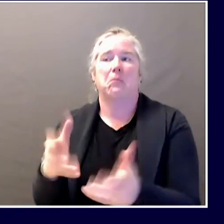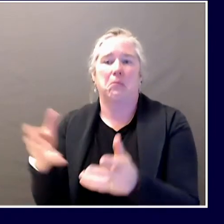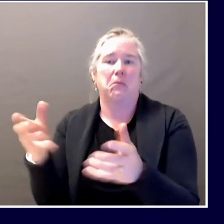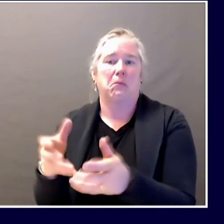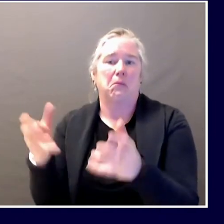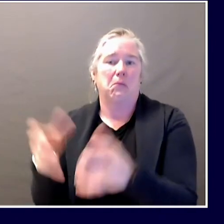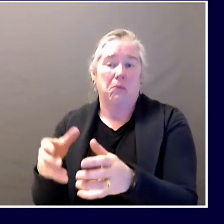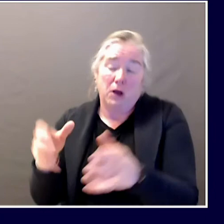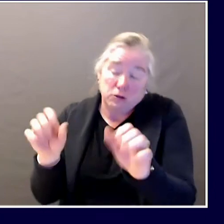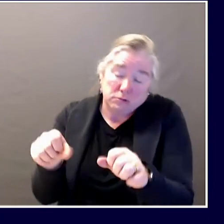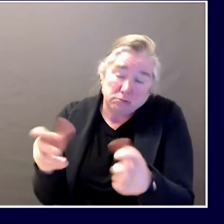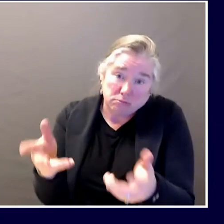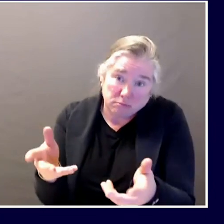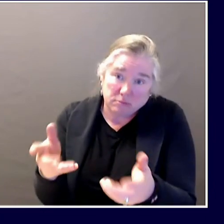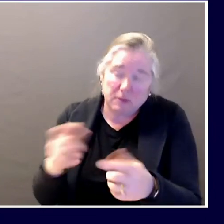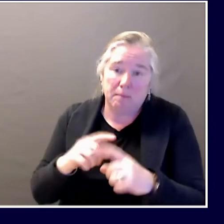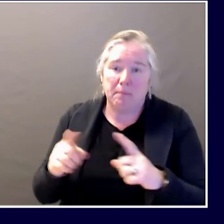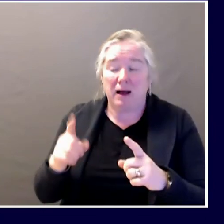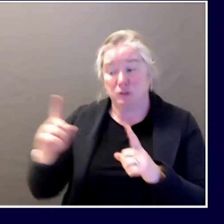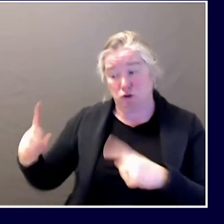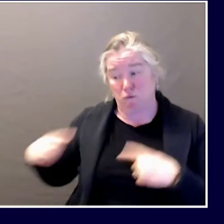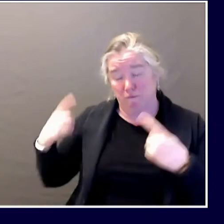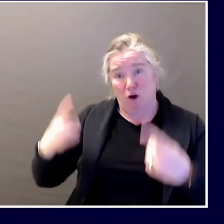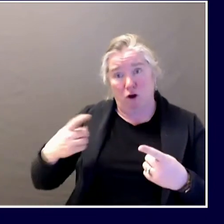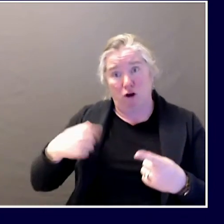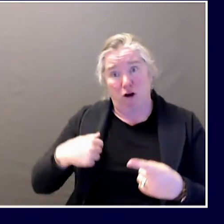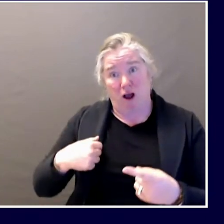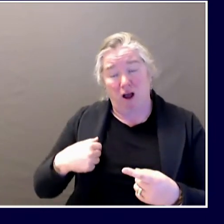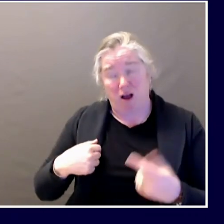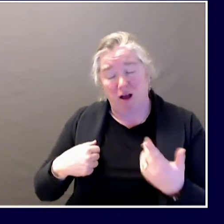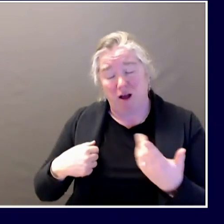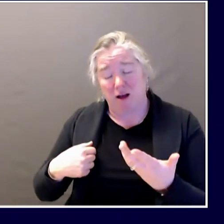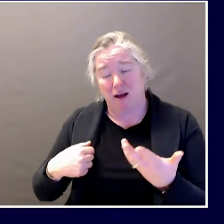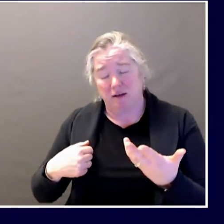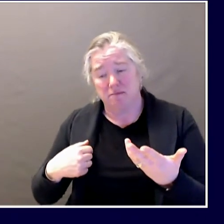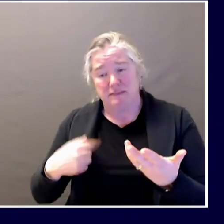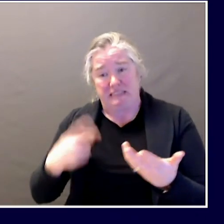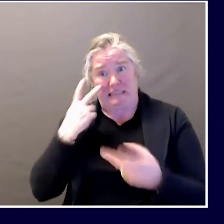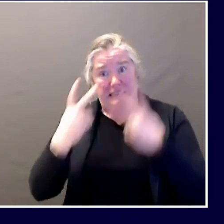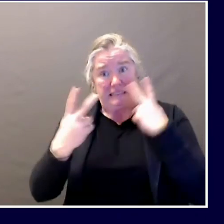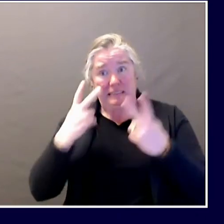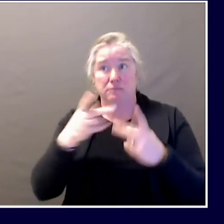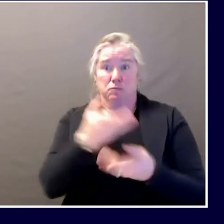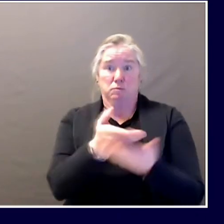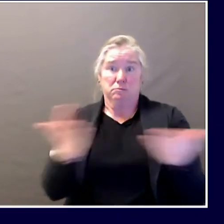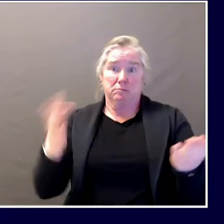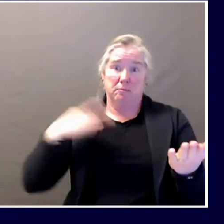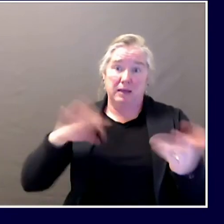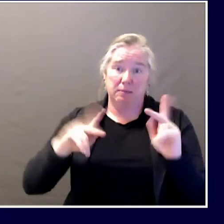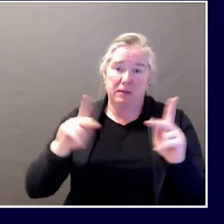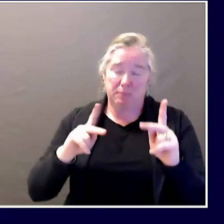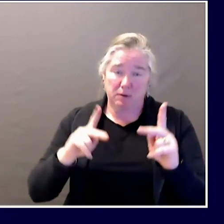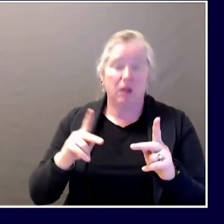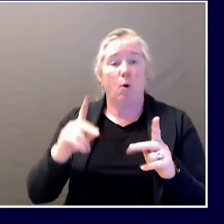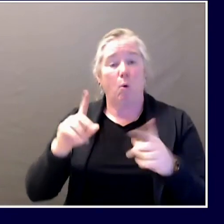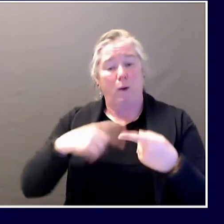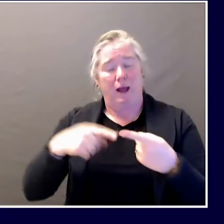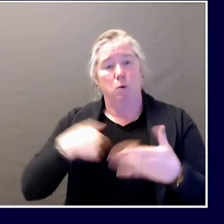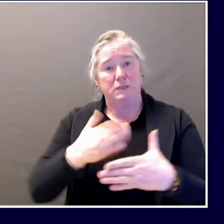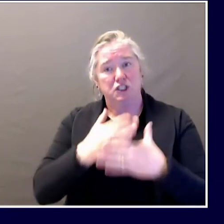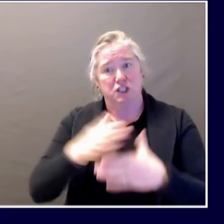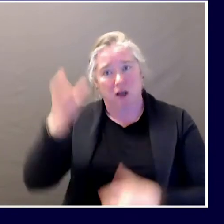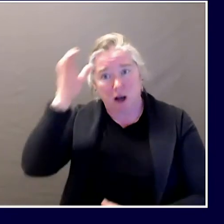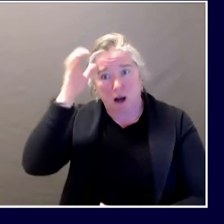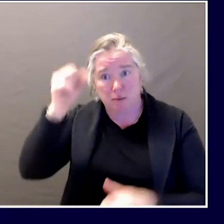Maine people have shown is that when presented with the common sense science, they can follow it. That's one reason our